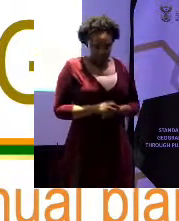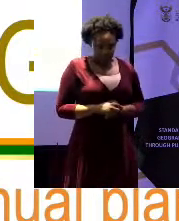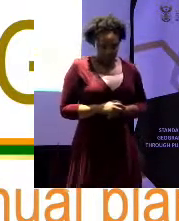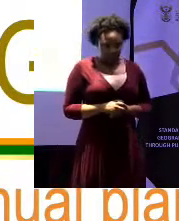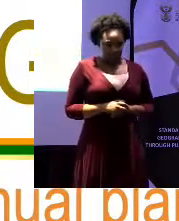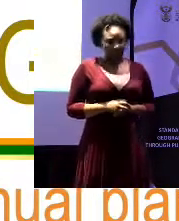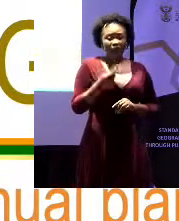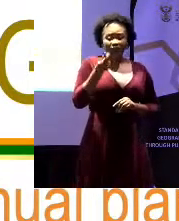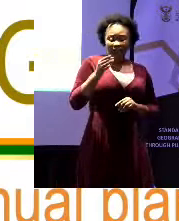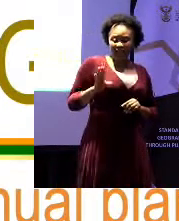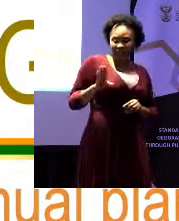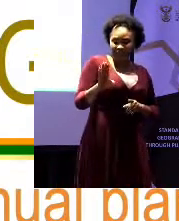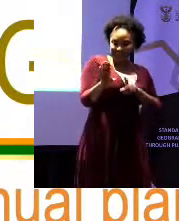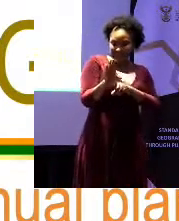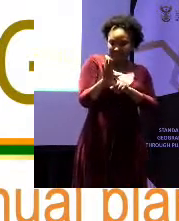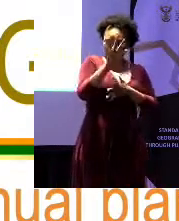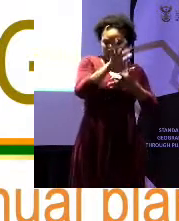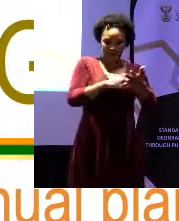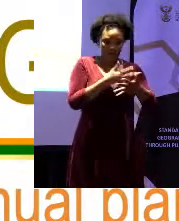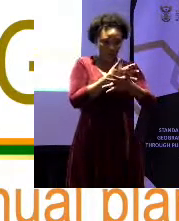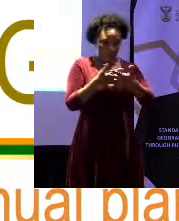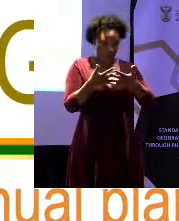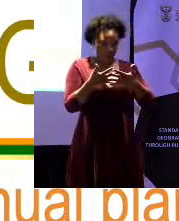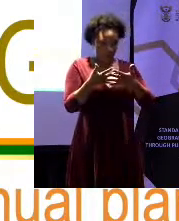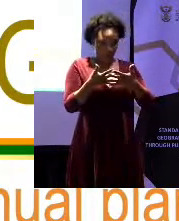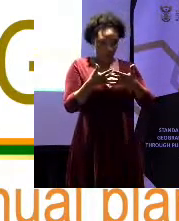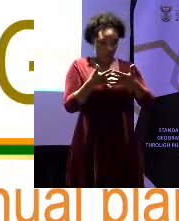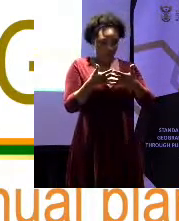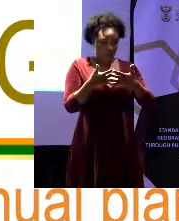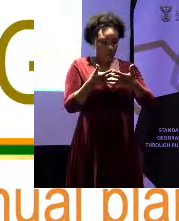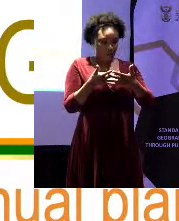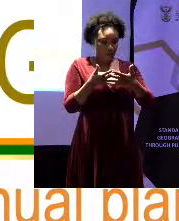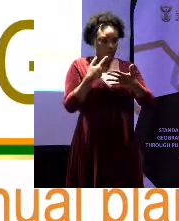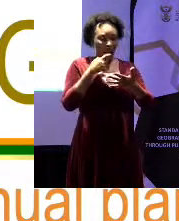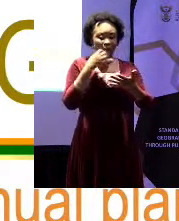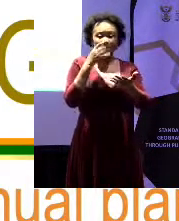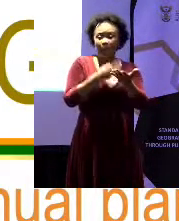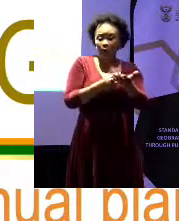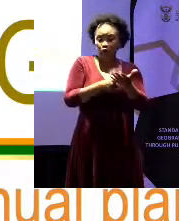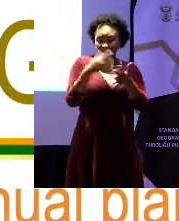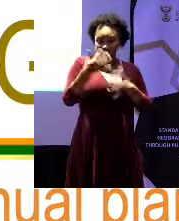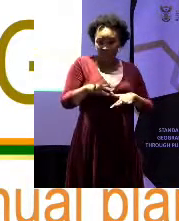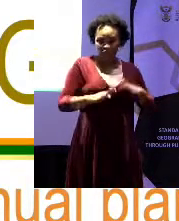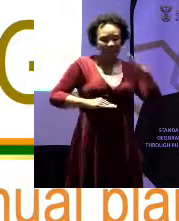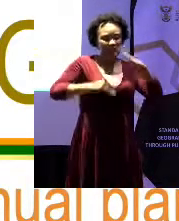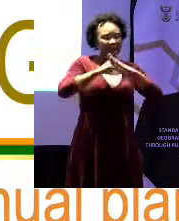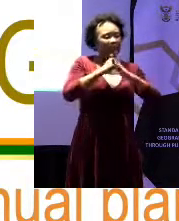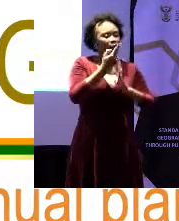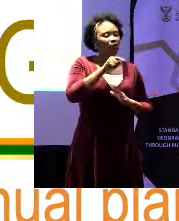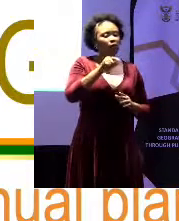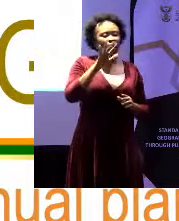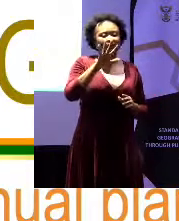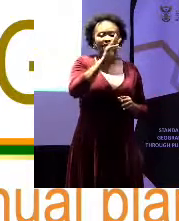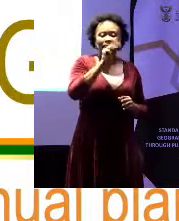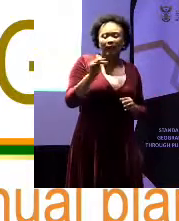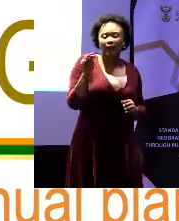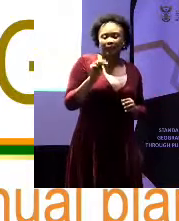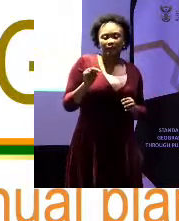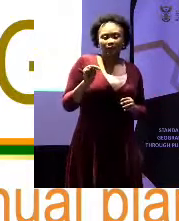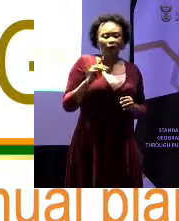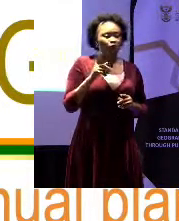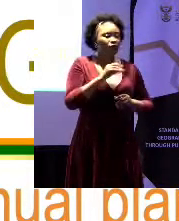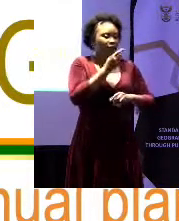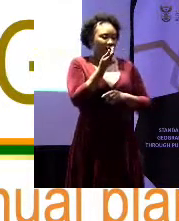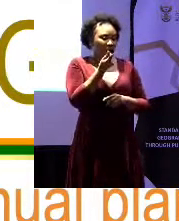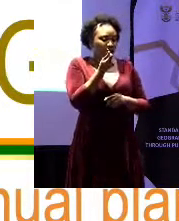funding framework by the provincial departments, the 1.5 million cap comes in there. Provincial capacity building, which is what